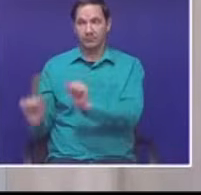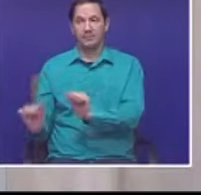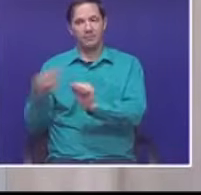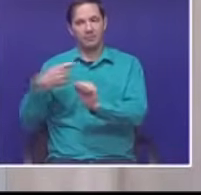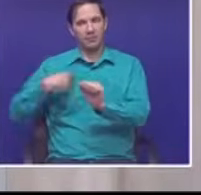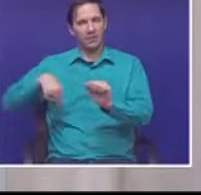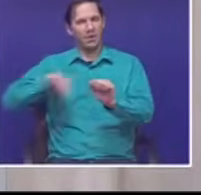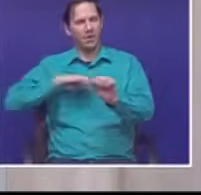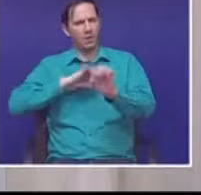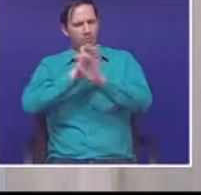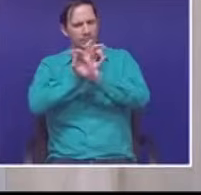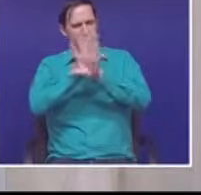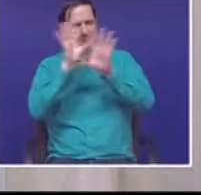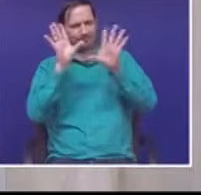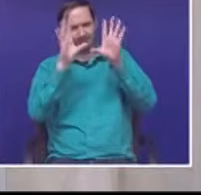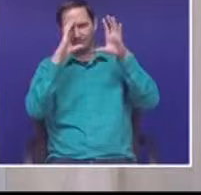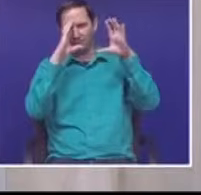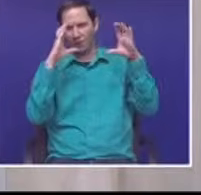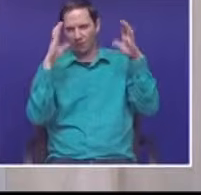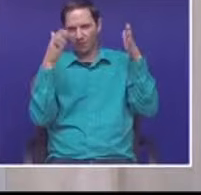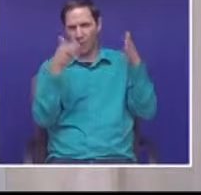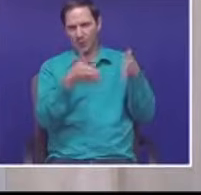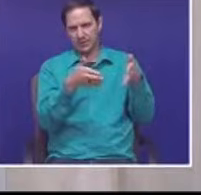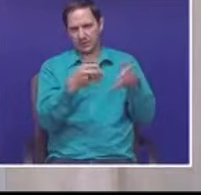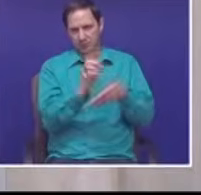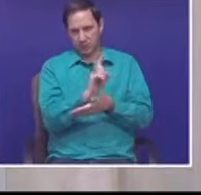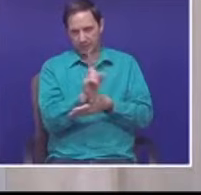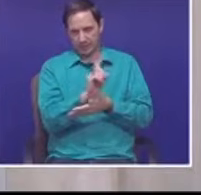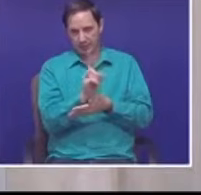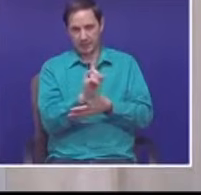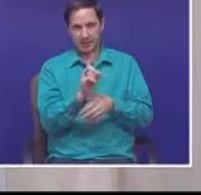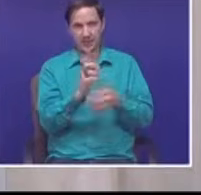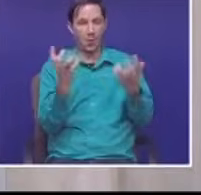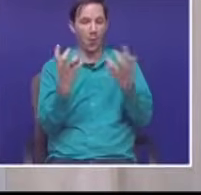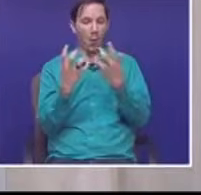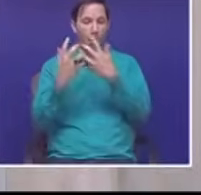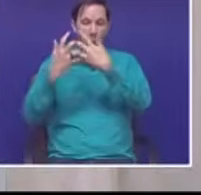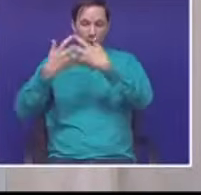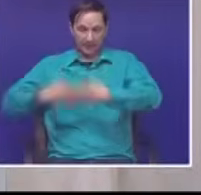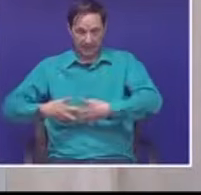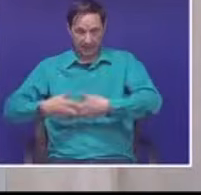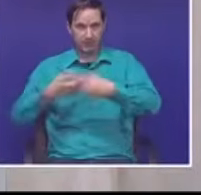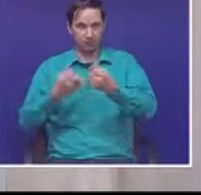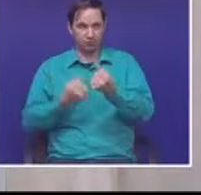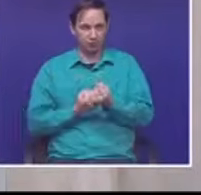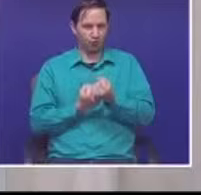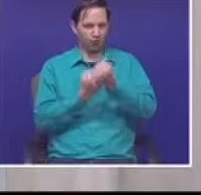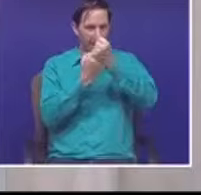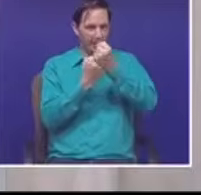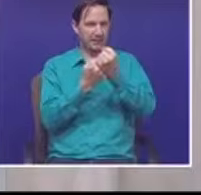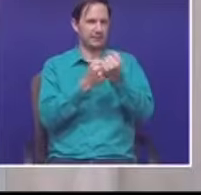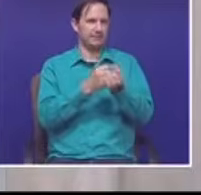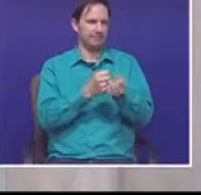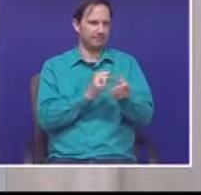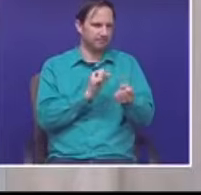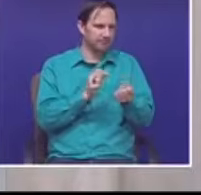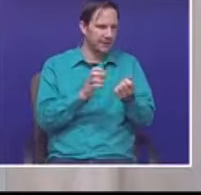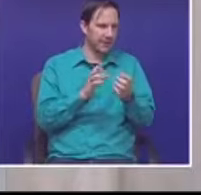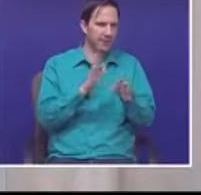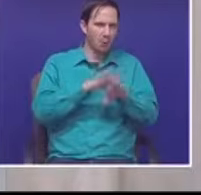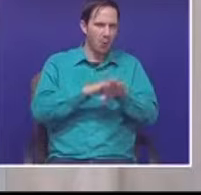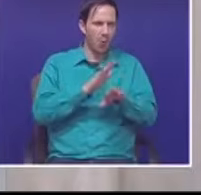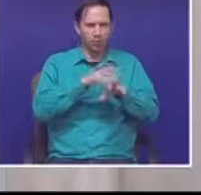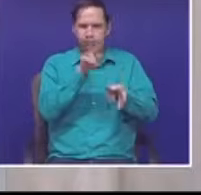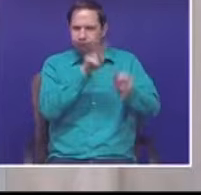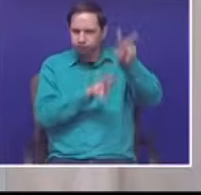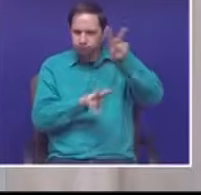clear: to improve the coordination, the strengthening, the planning, and tighten the safety oversight